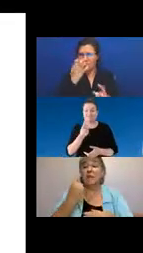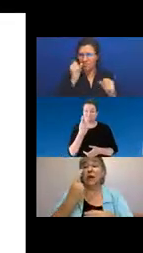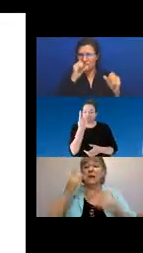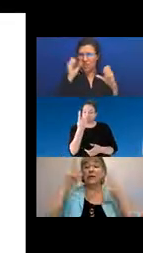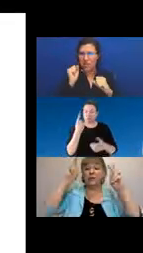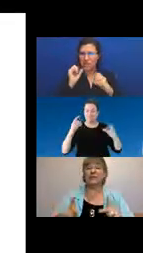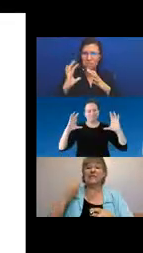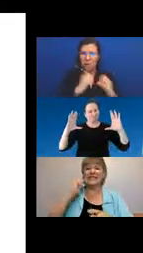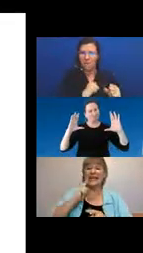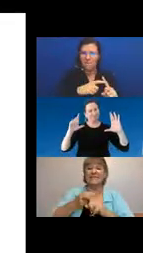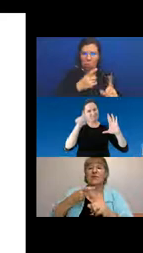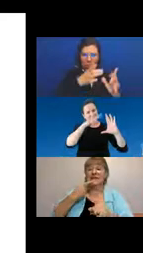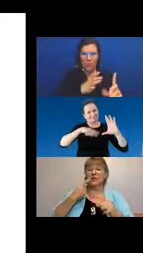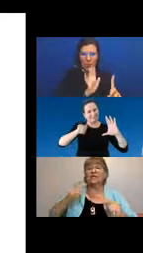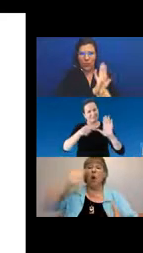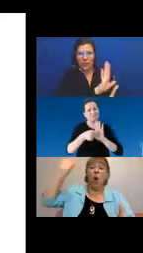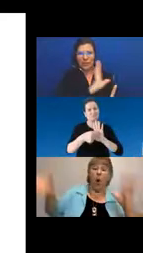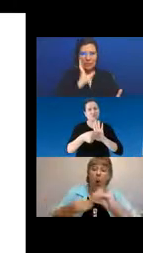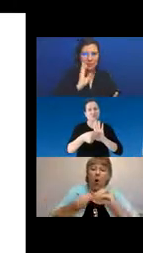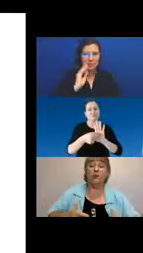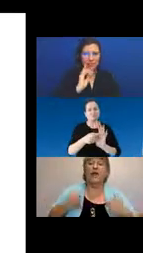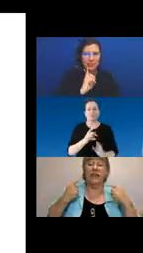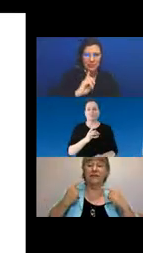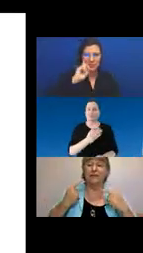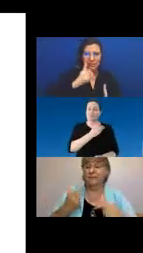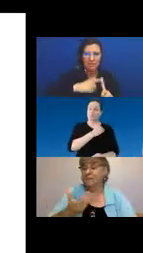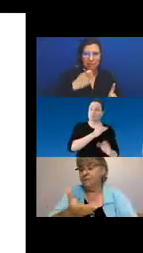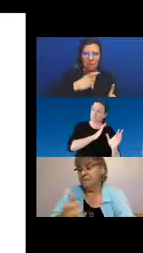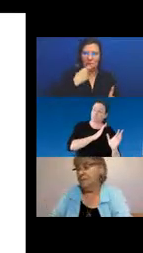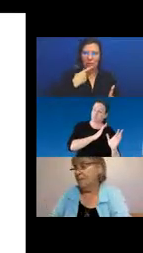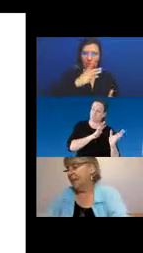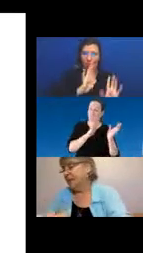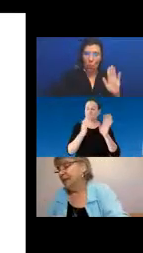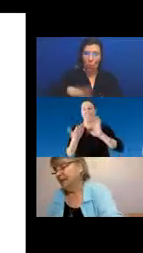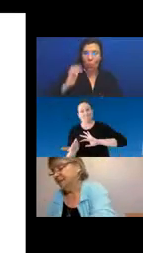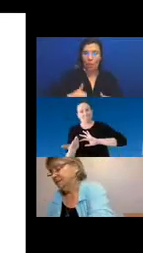of one person deaf from hearing's whole life.